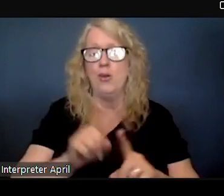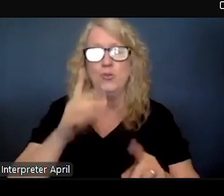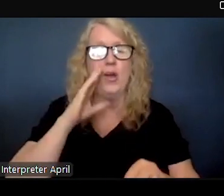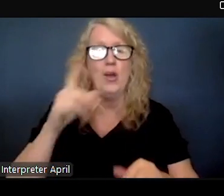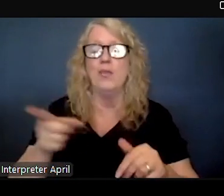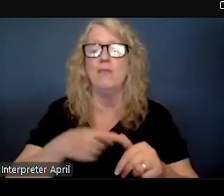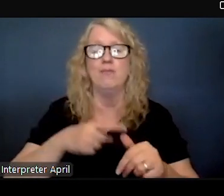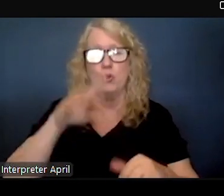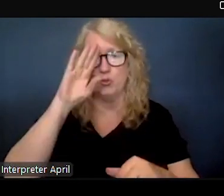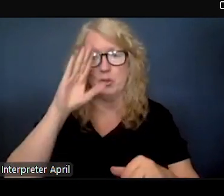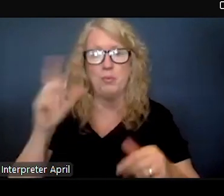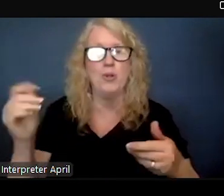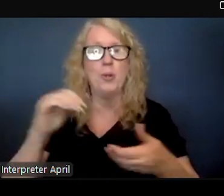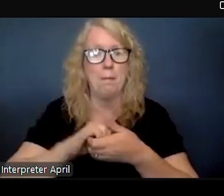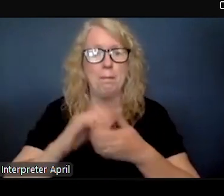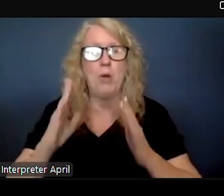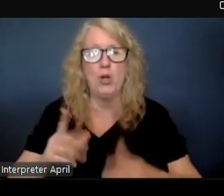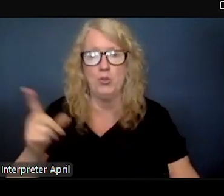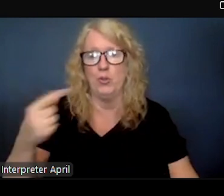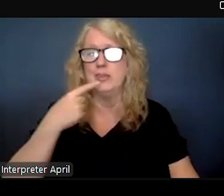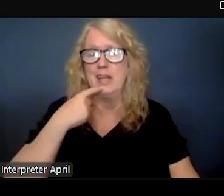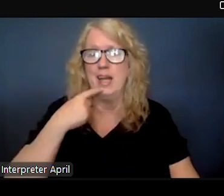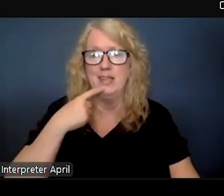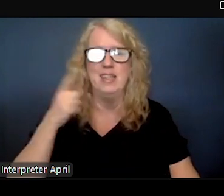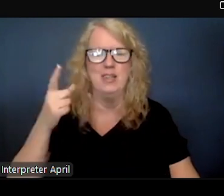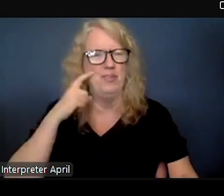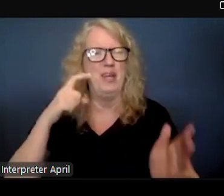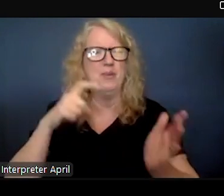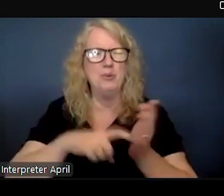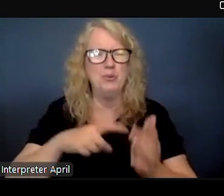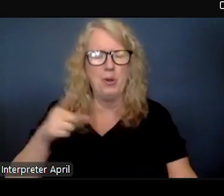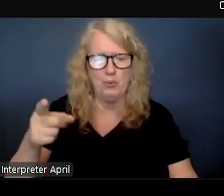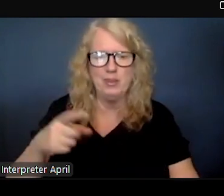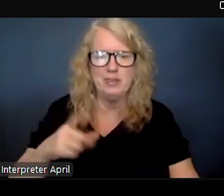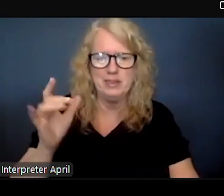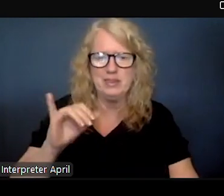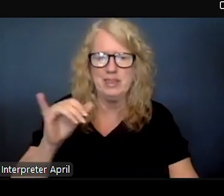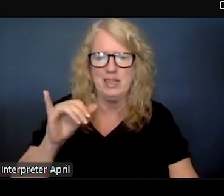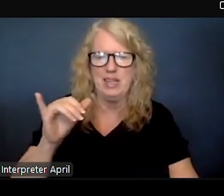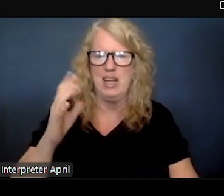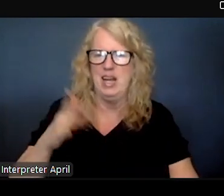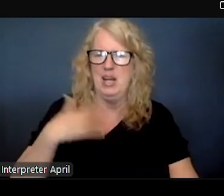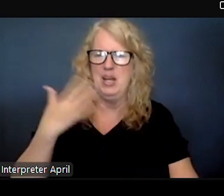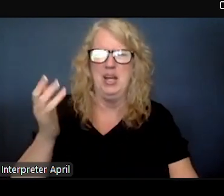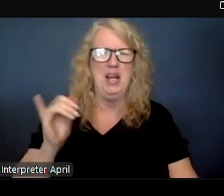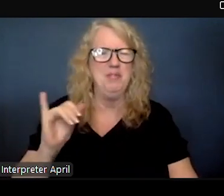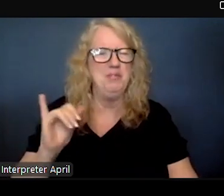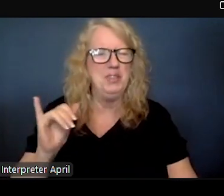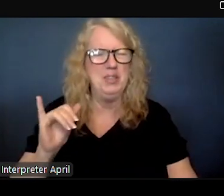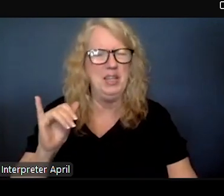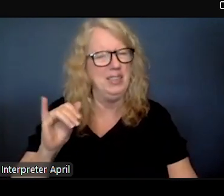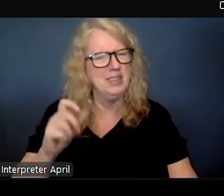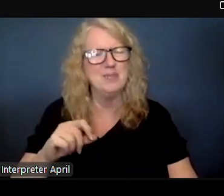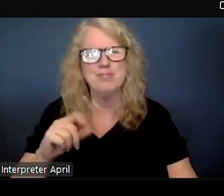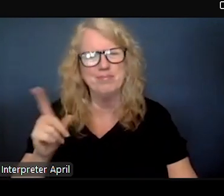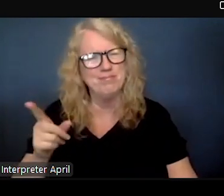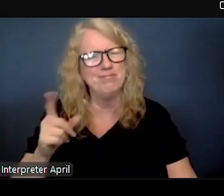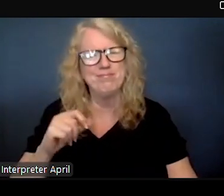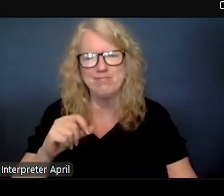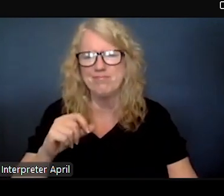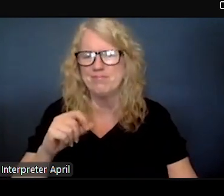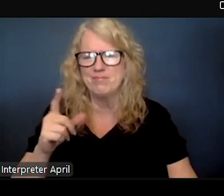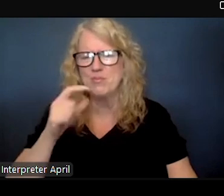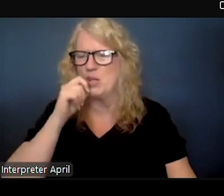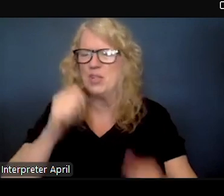first responder partners would were also noticing it, and like, I feel like maybe like that's not the